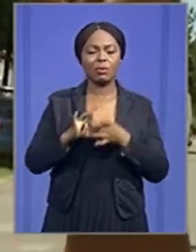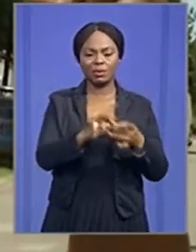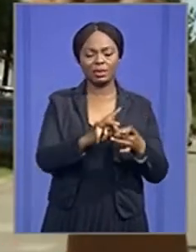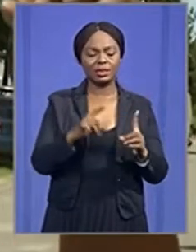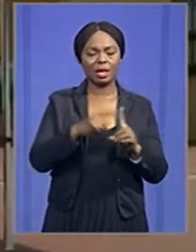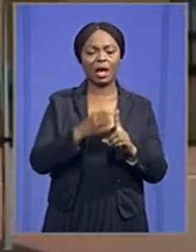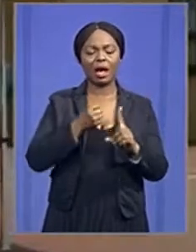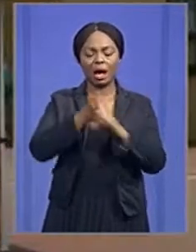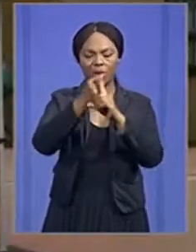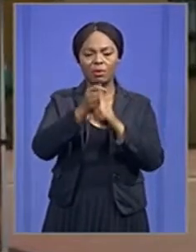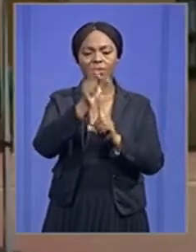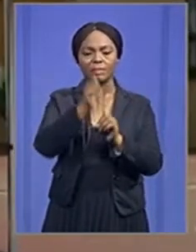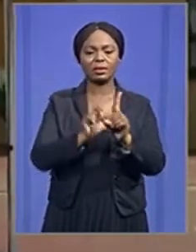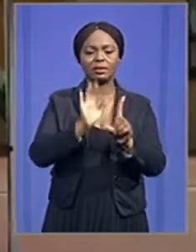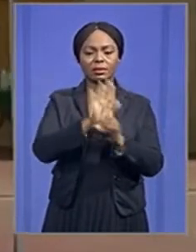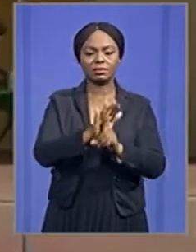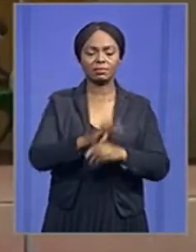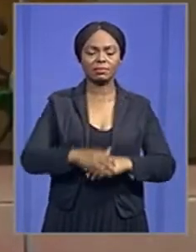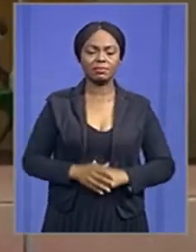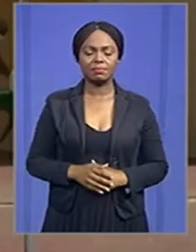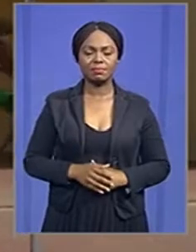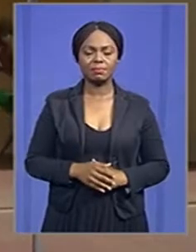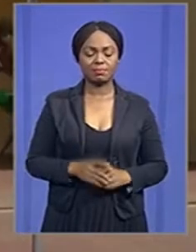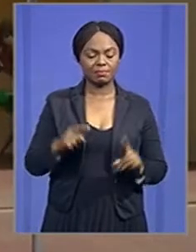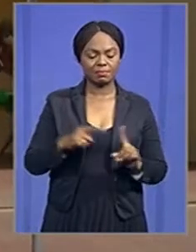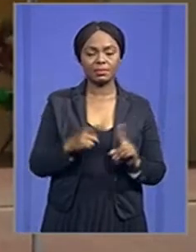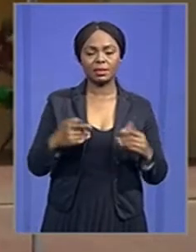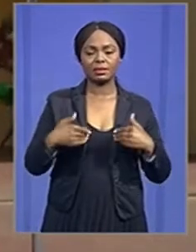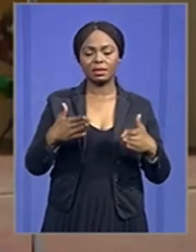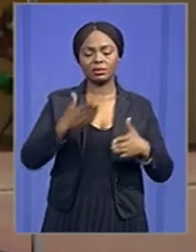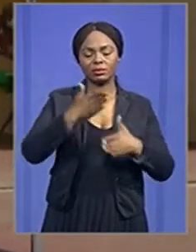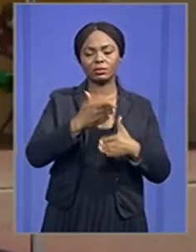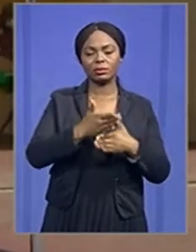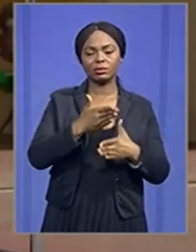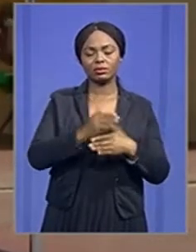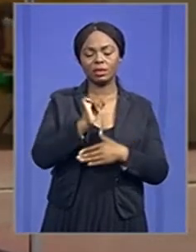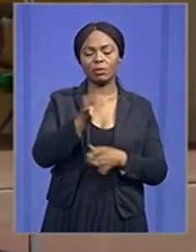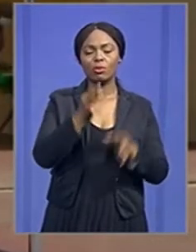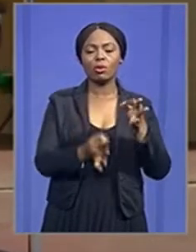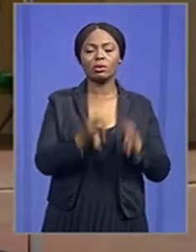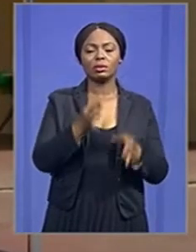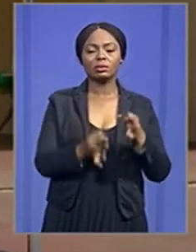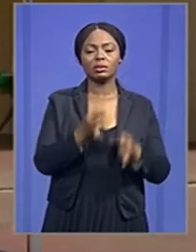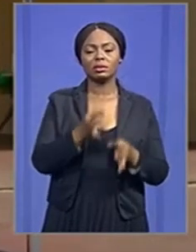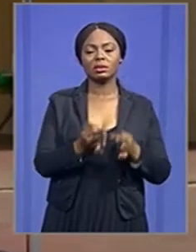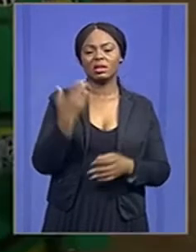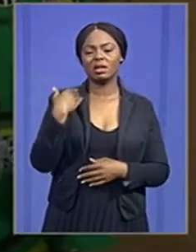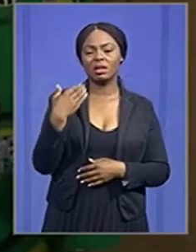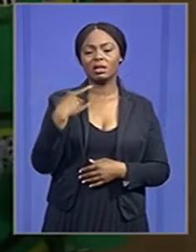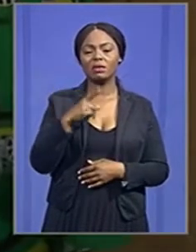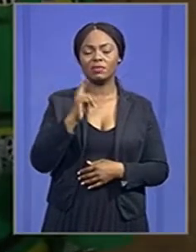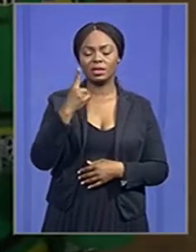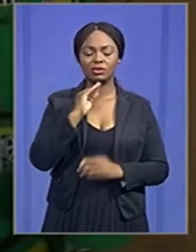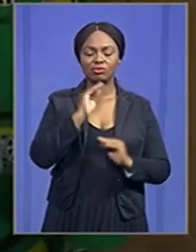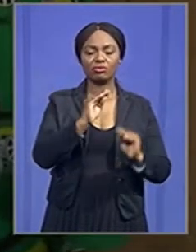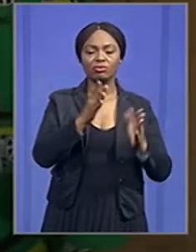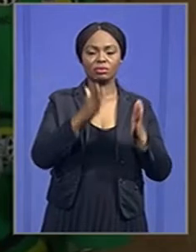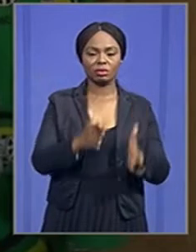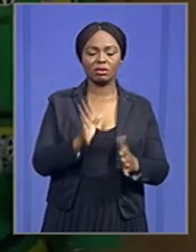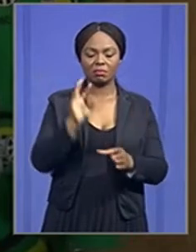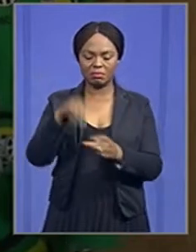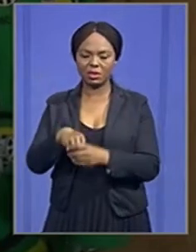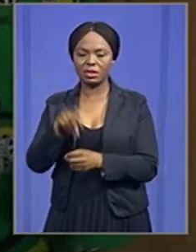icon. Malatsi o thomile mošomo wa gagwe go ja dipolotiki nakong ya mošomo wa gagwe wa ja borutiši. O tlhomphilwe ka